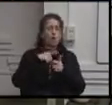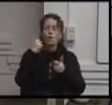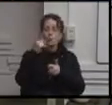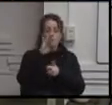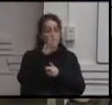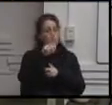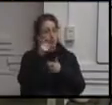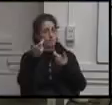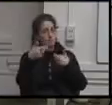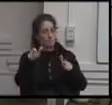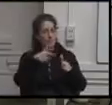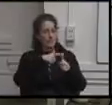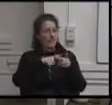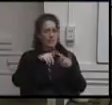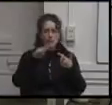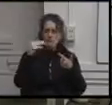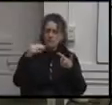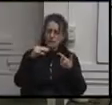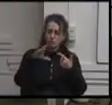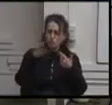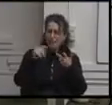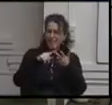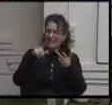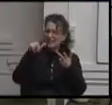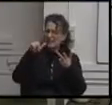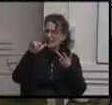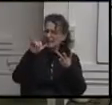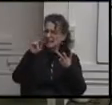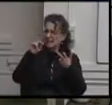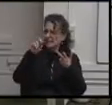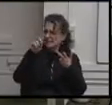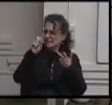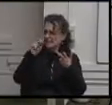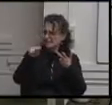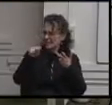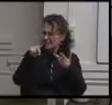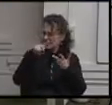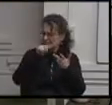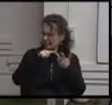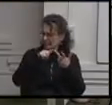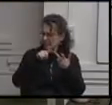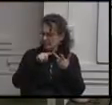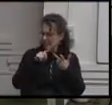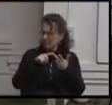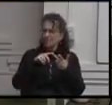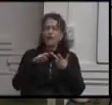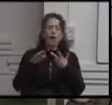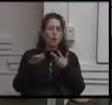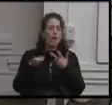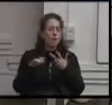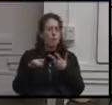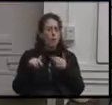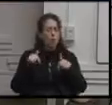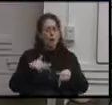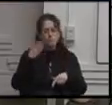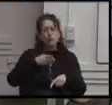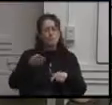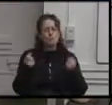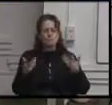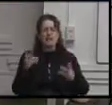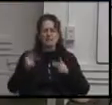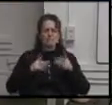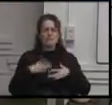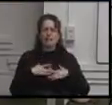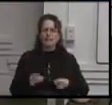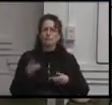is, that they've totally converted into that space. Yeah. And so, yeah, and there's a lot of people in this town alone that are very interested in doing it. So